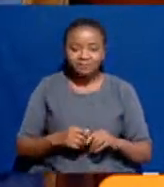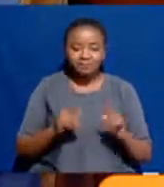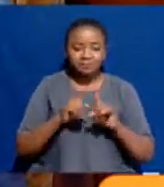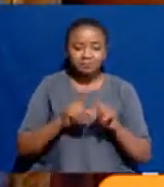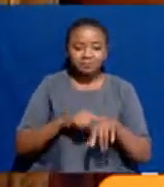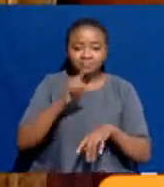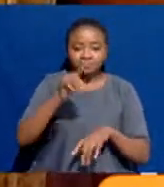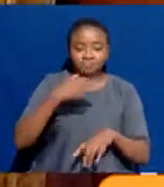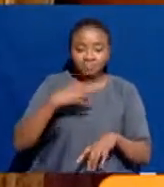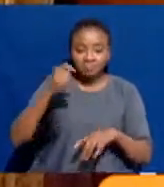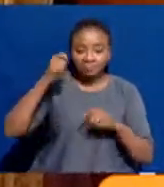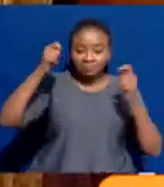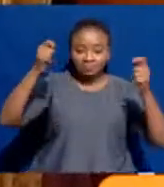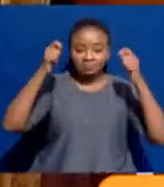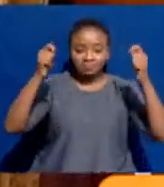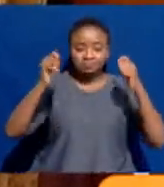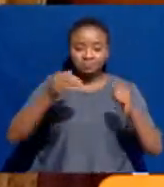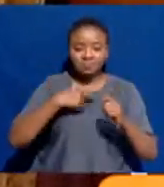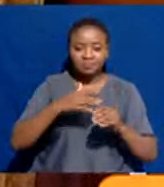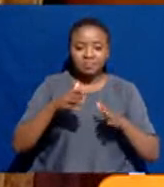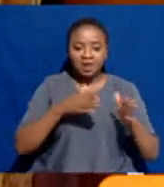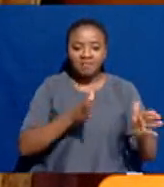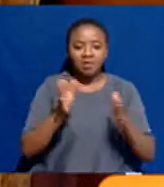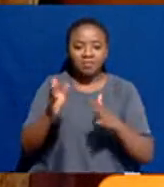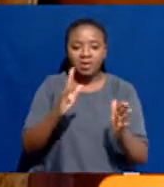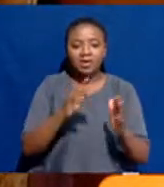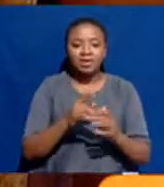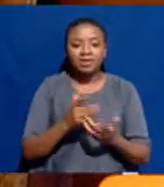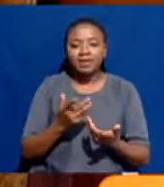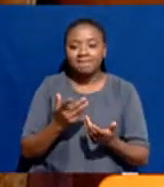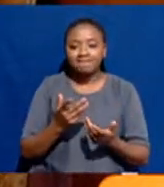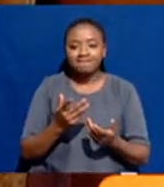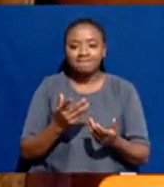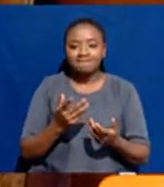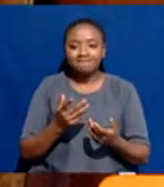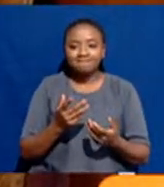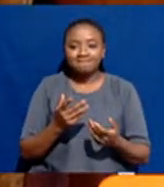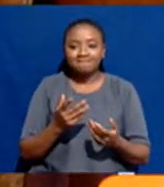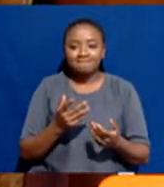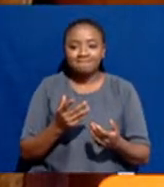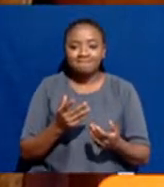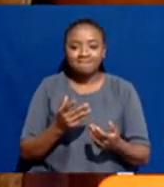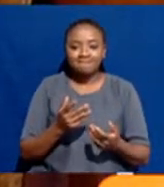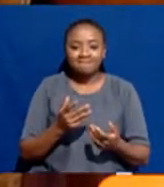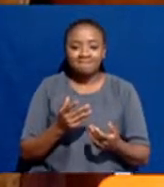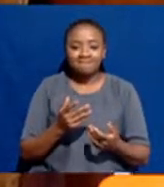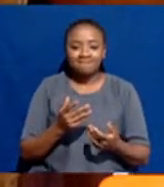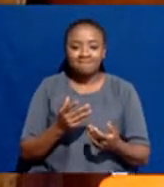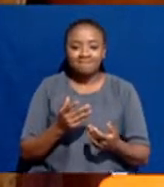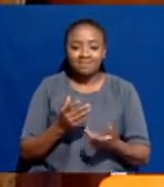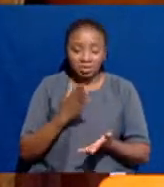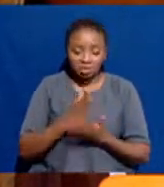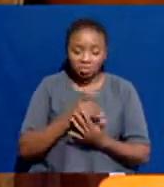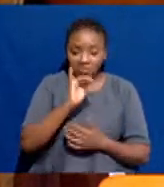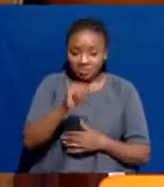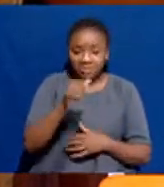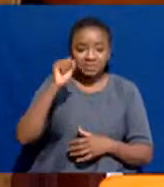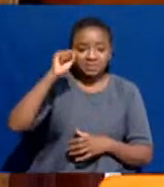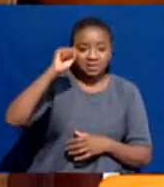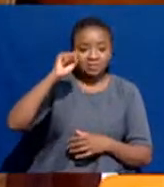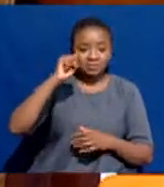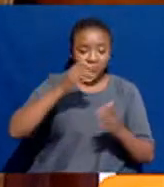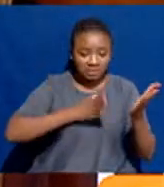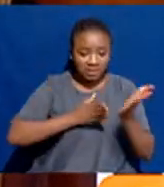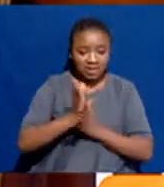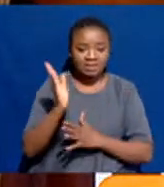demonstrate, there is a way that, you know, that particular right, of course, fundamentally is the police who are